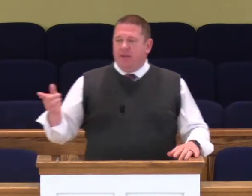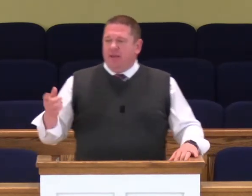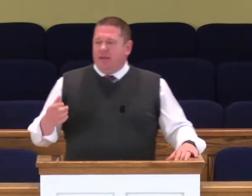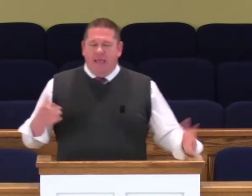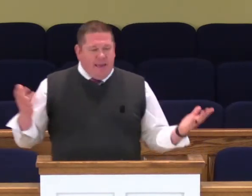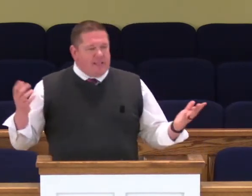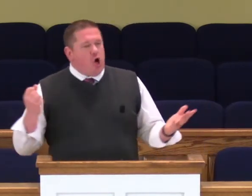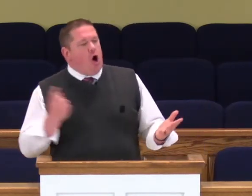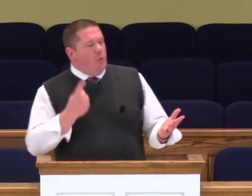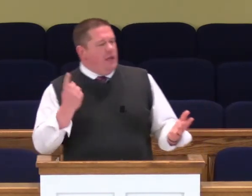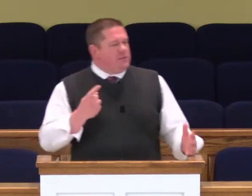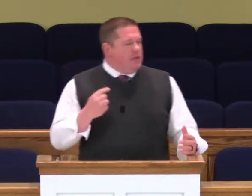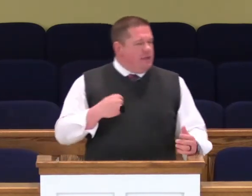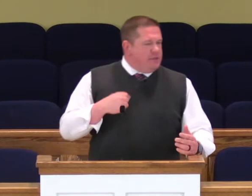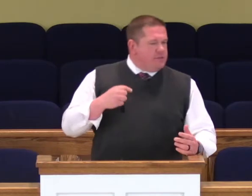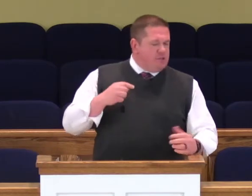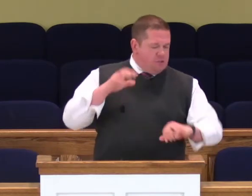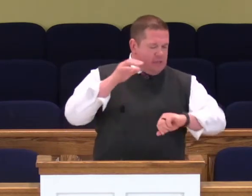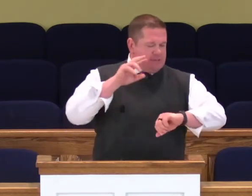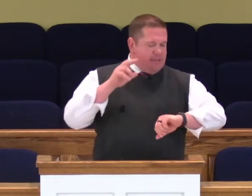unique. And as always,